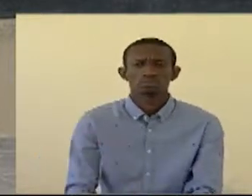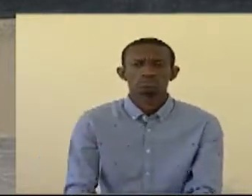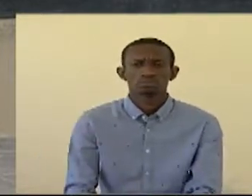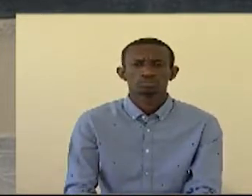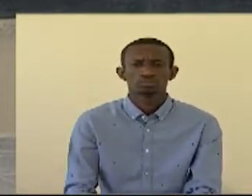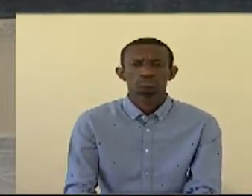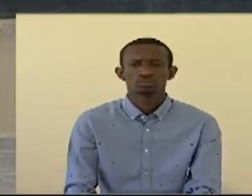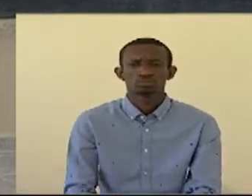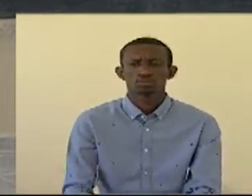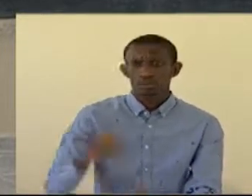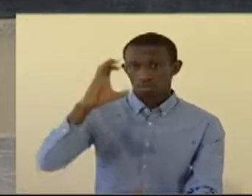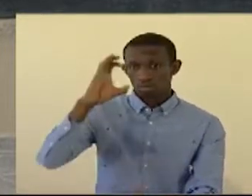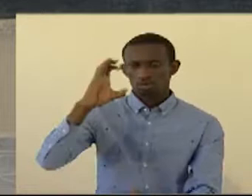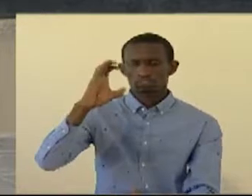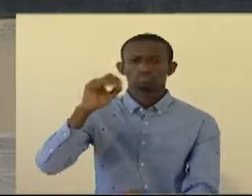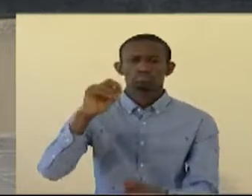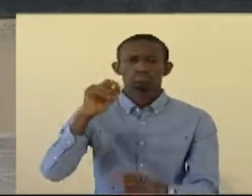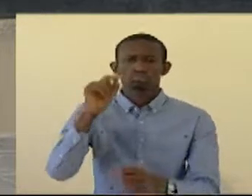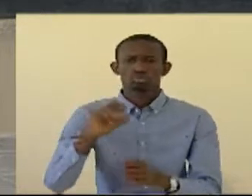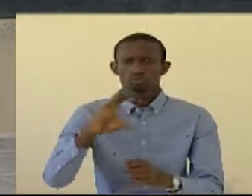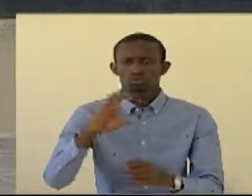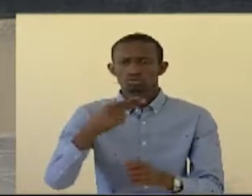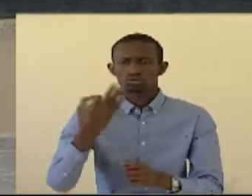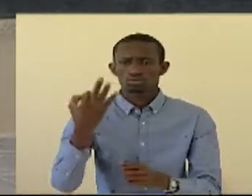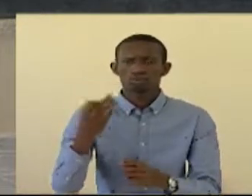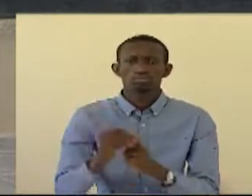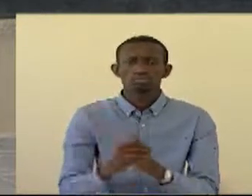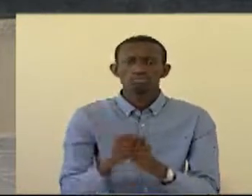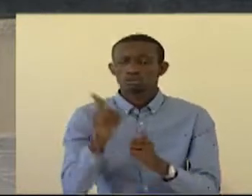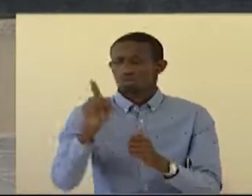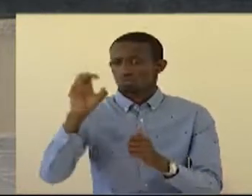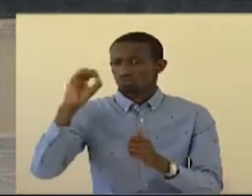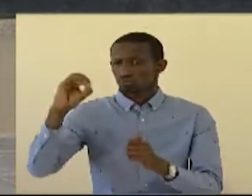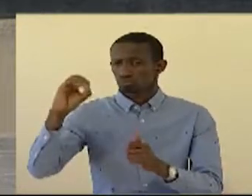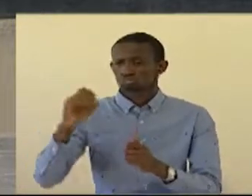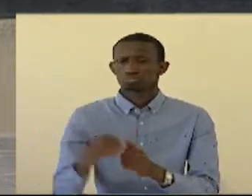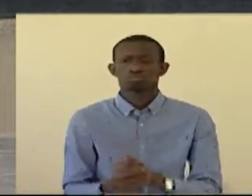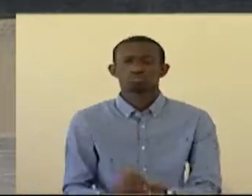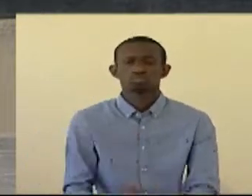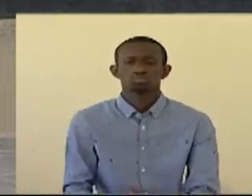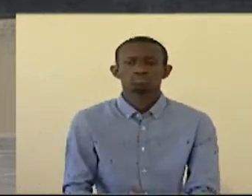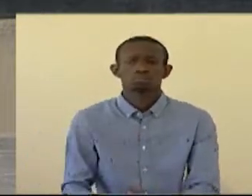carbon, CH3 with the oxygen atom here, plus